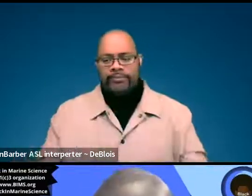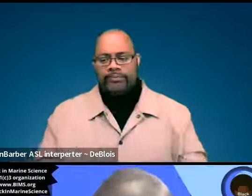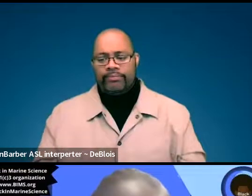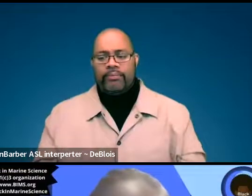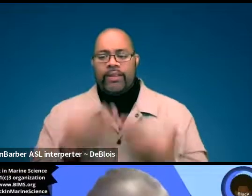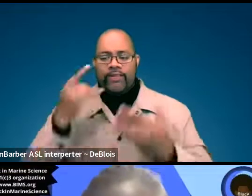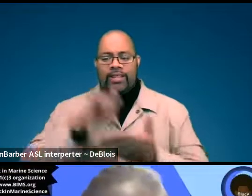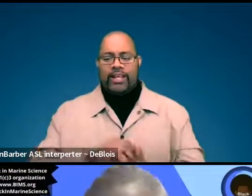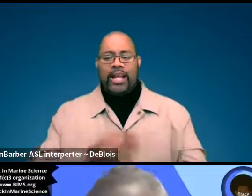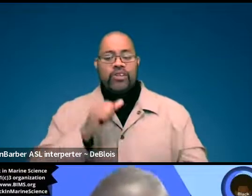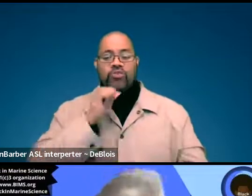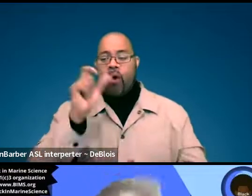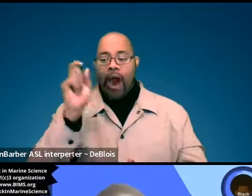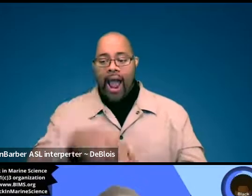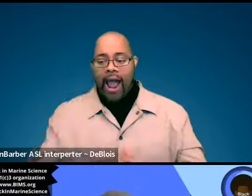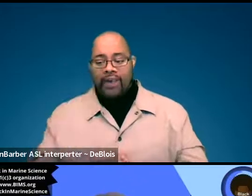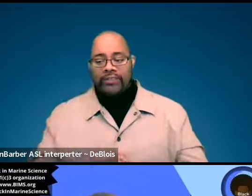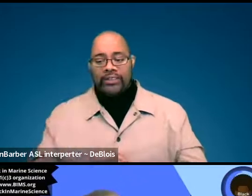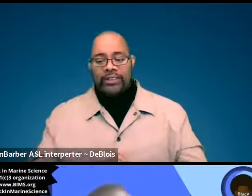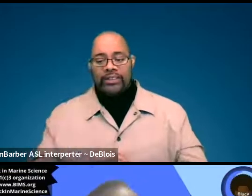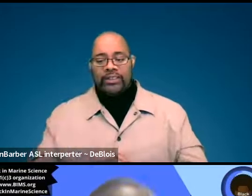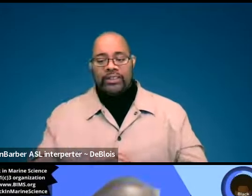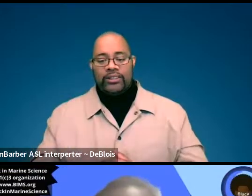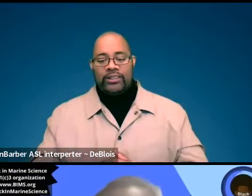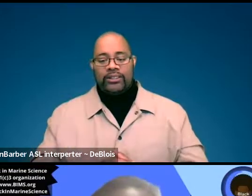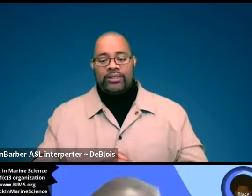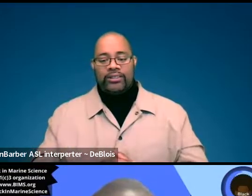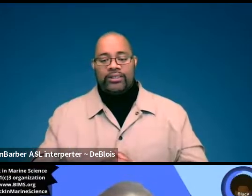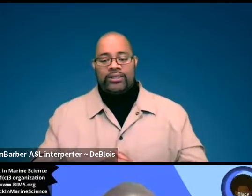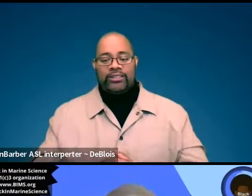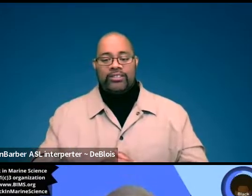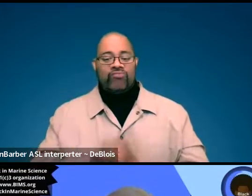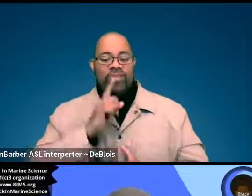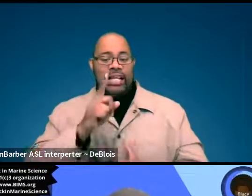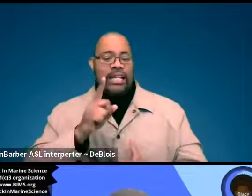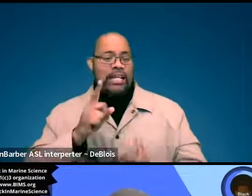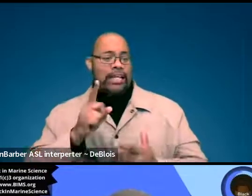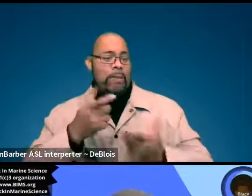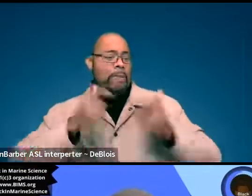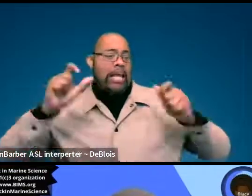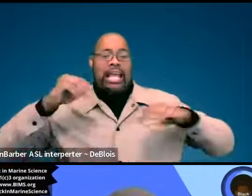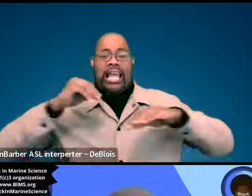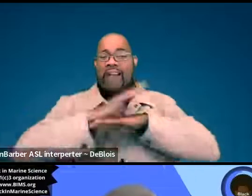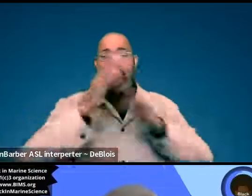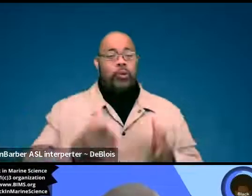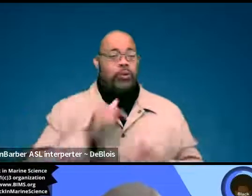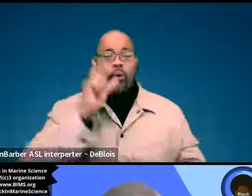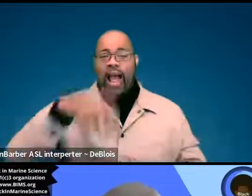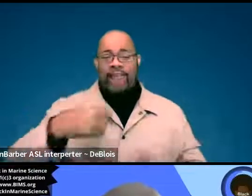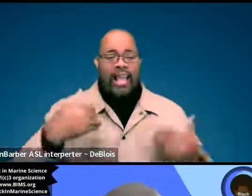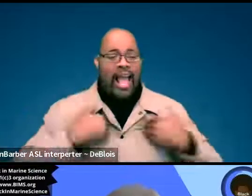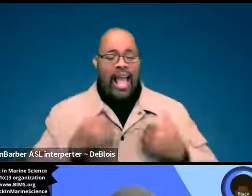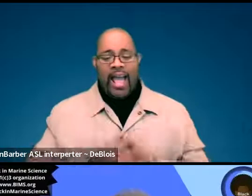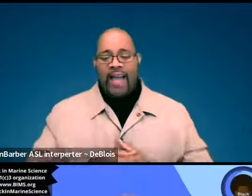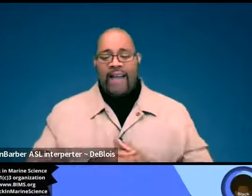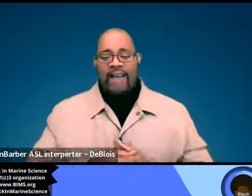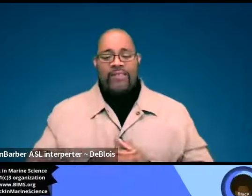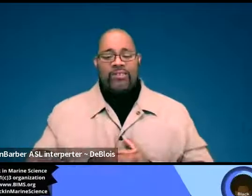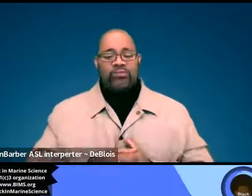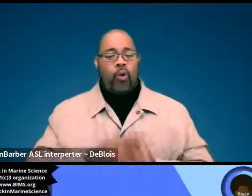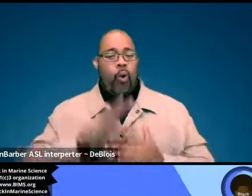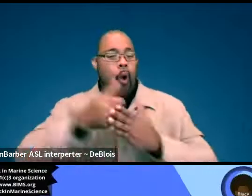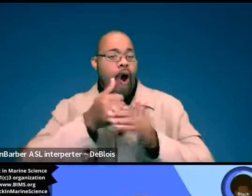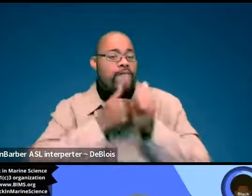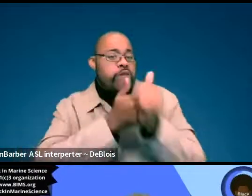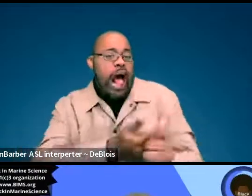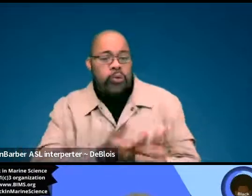you for that. And you don't have to be a super mega influencer. You don't have to have all the